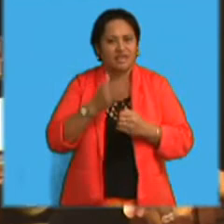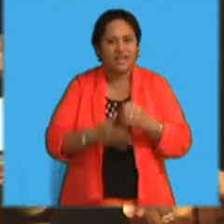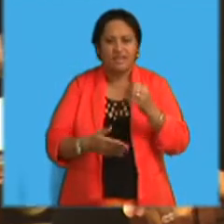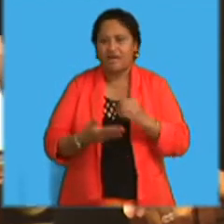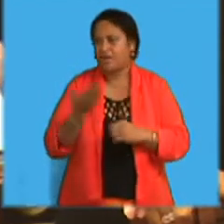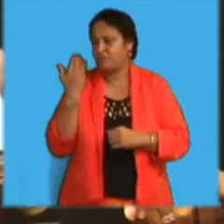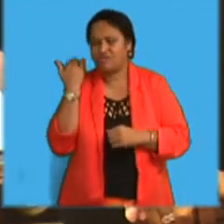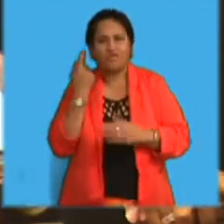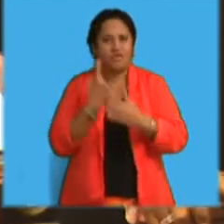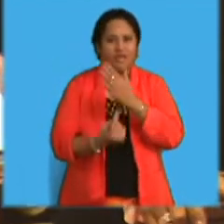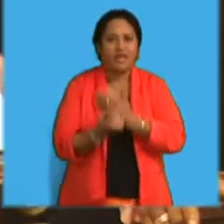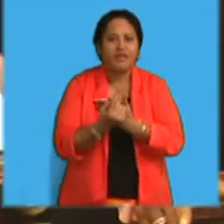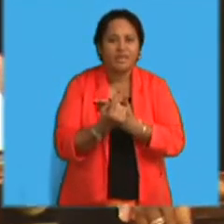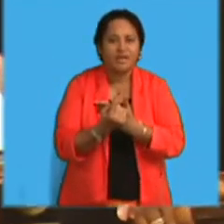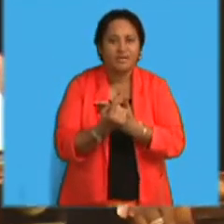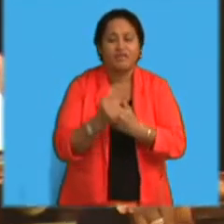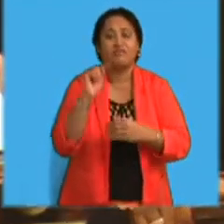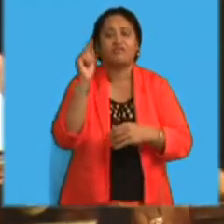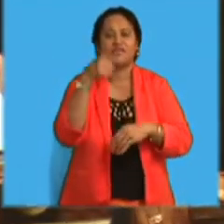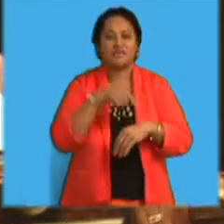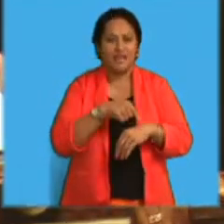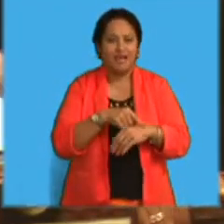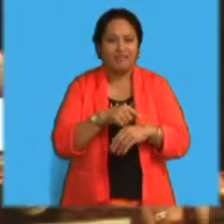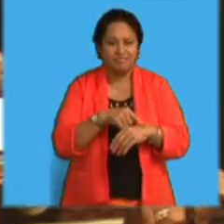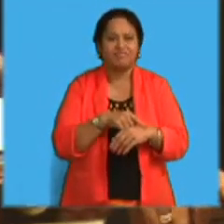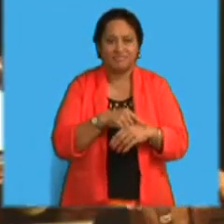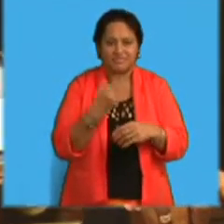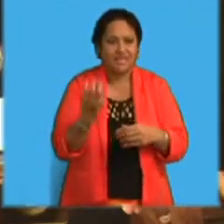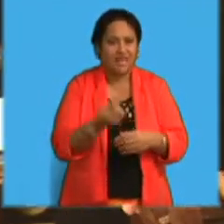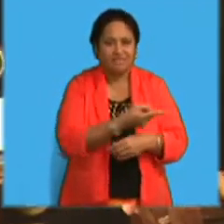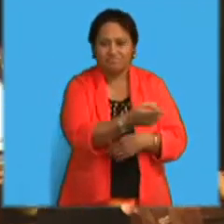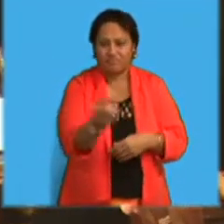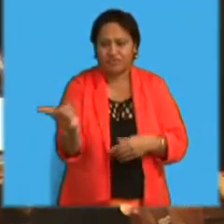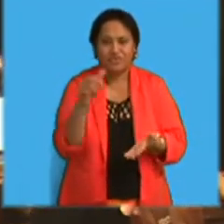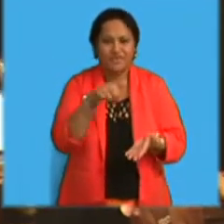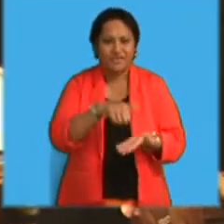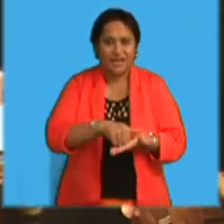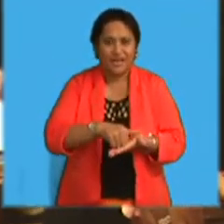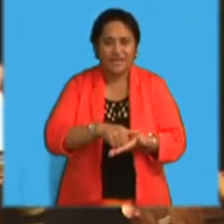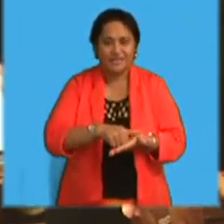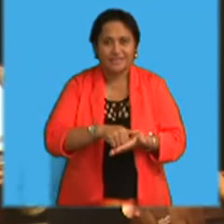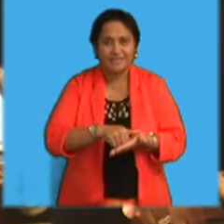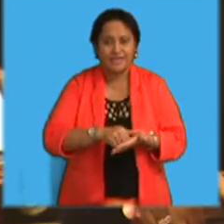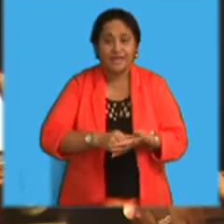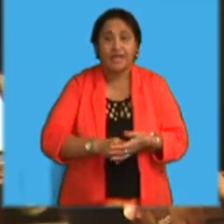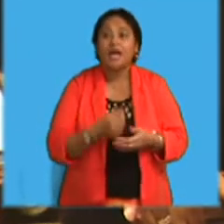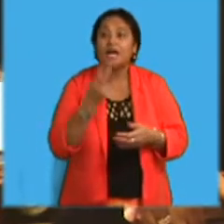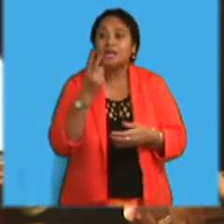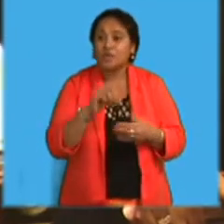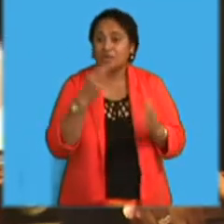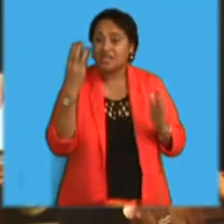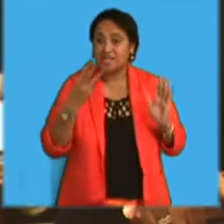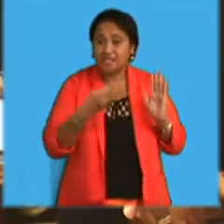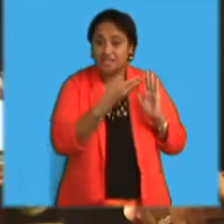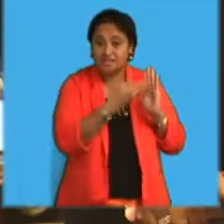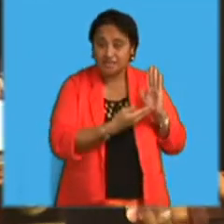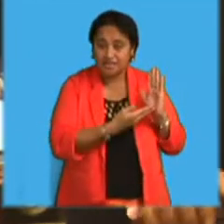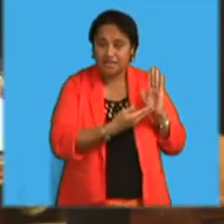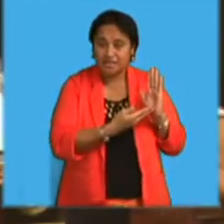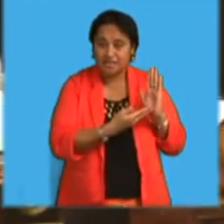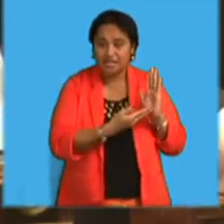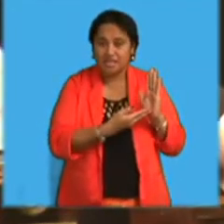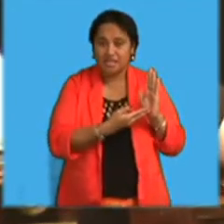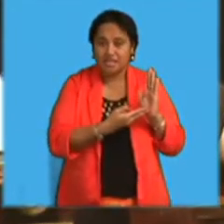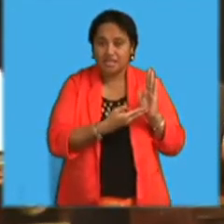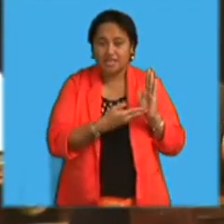constitution of Fiji. Madam Speaker, the 2013 Constitution has stopped dividing